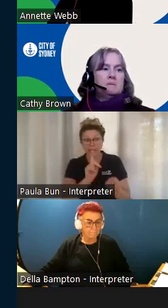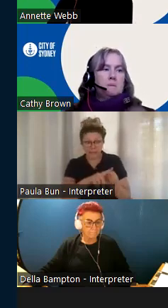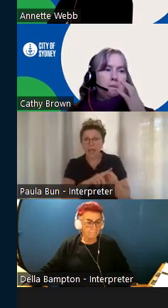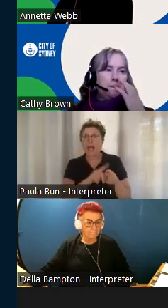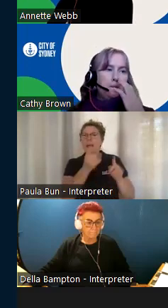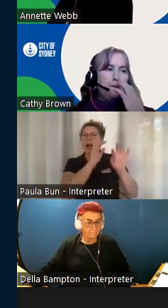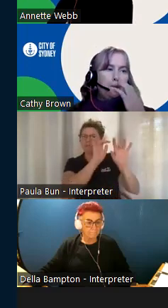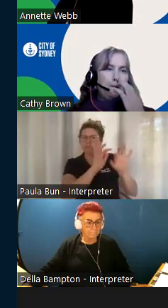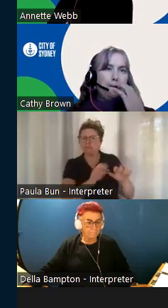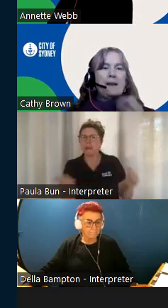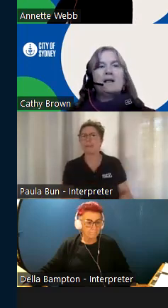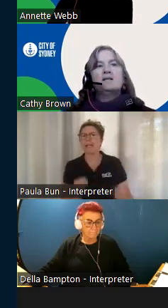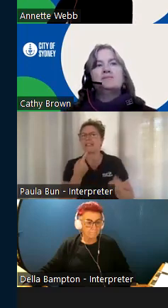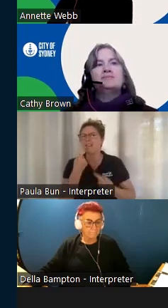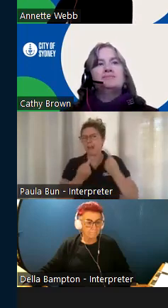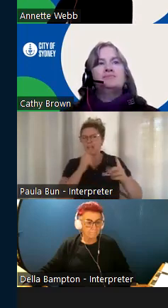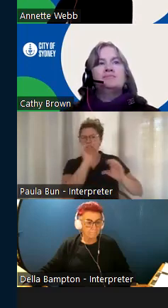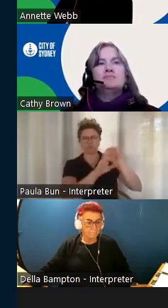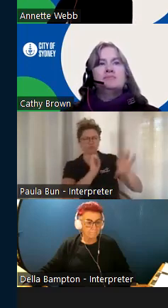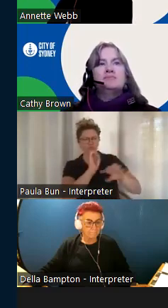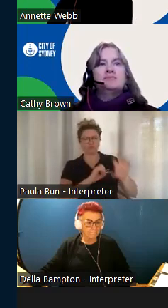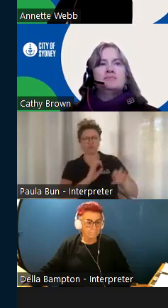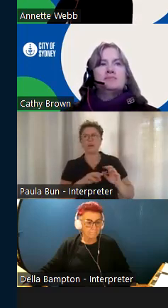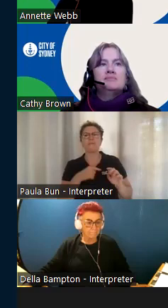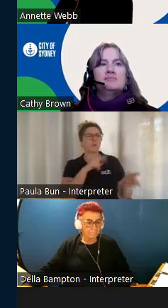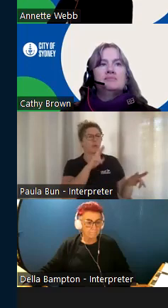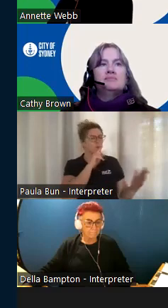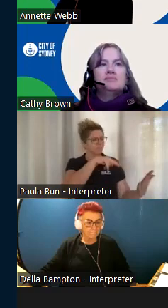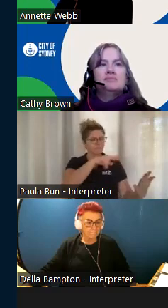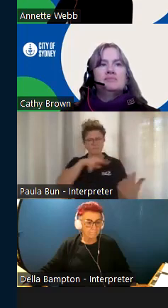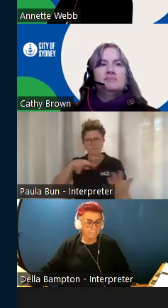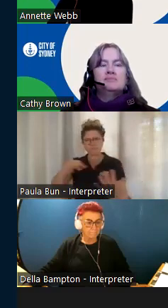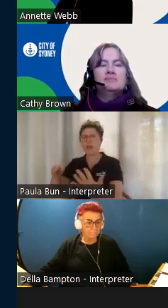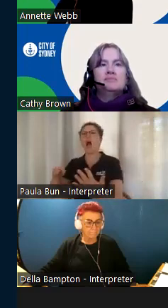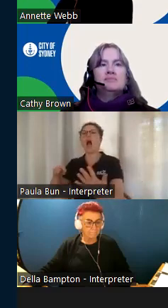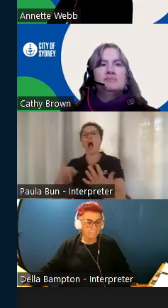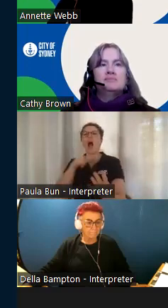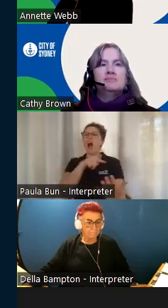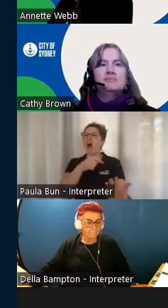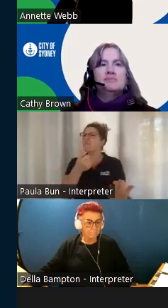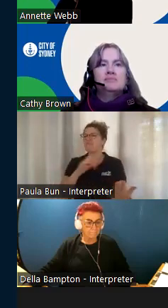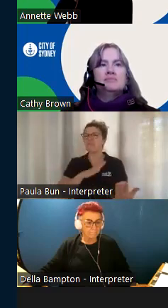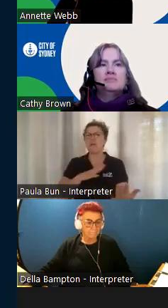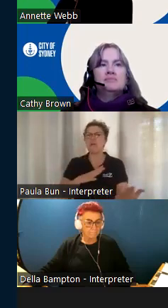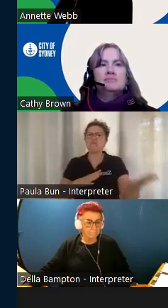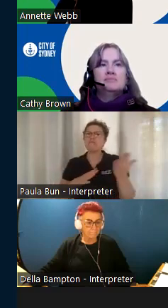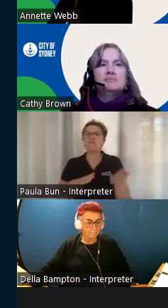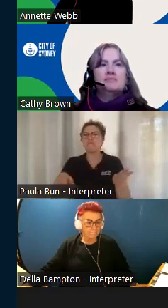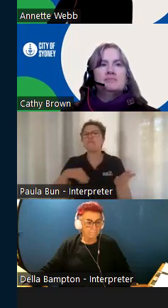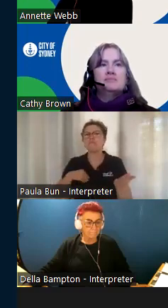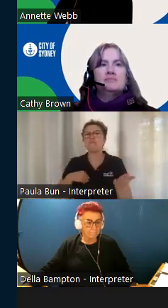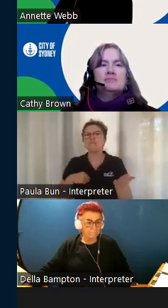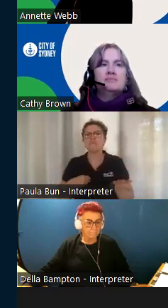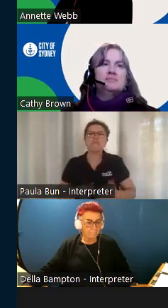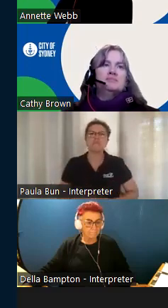application. And I think it wouldn't be until we're assessing the applications that we'd be able to make that, to give an opinion on that